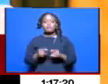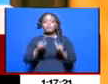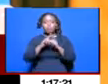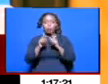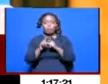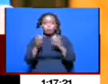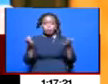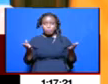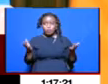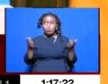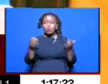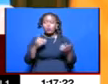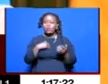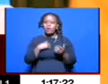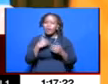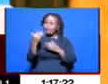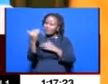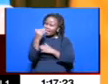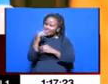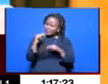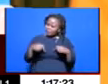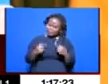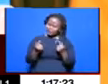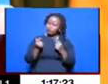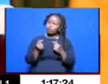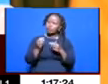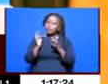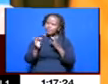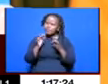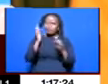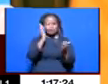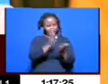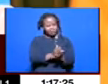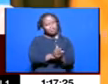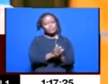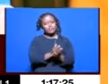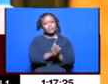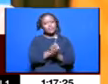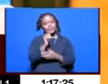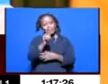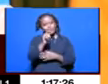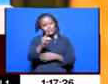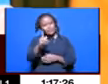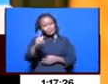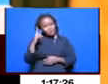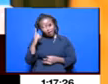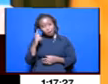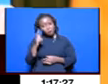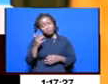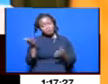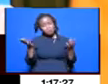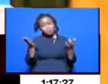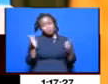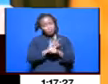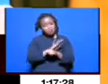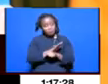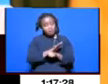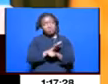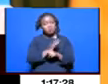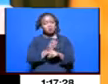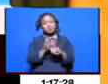have asked myself whether indeed it is a doctrine, juristically